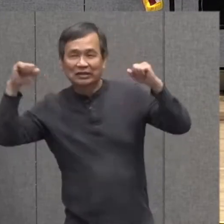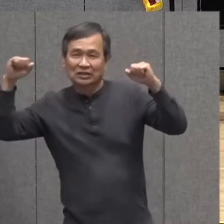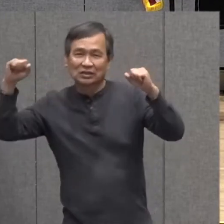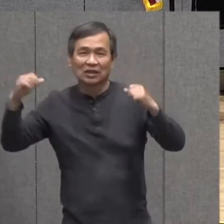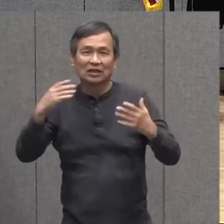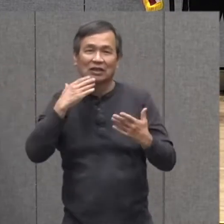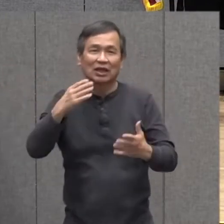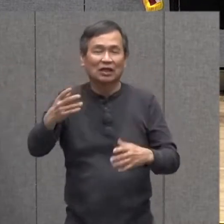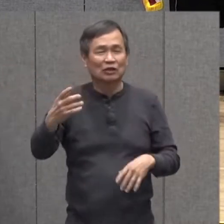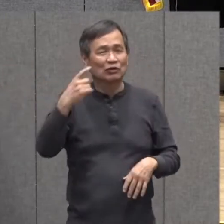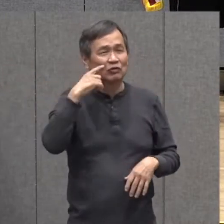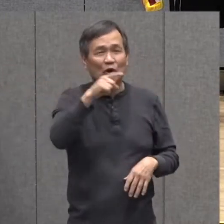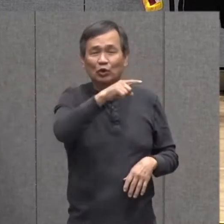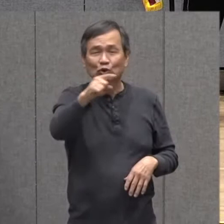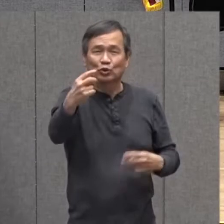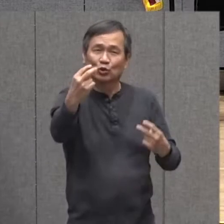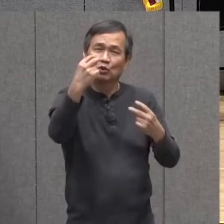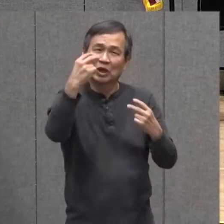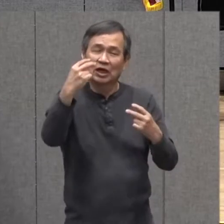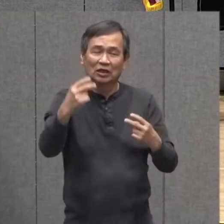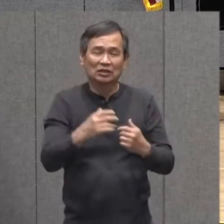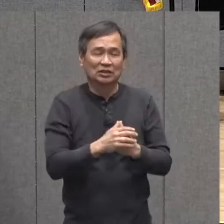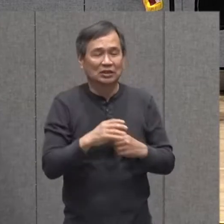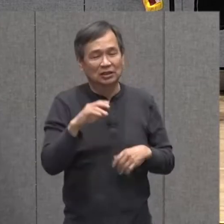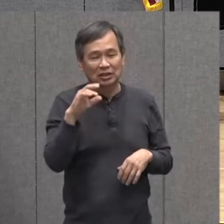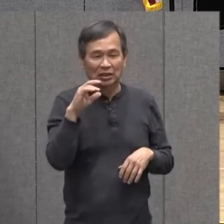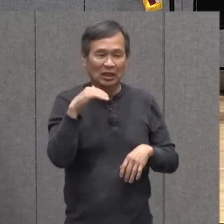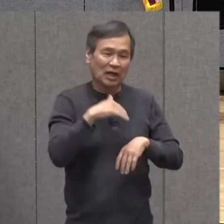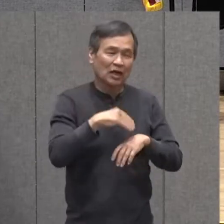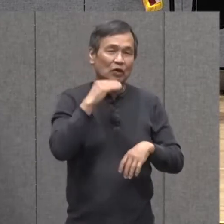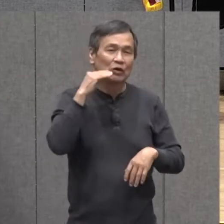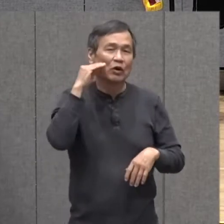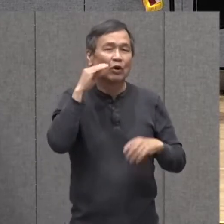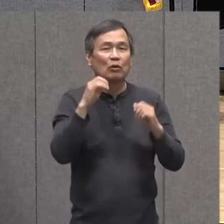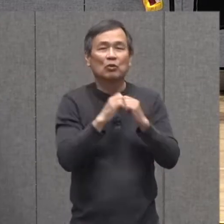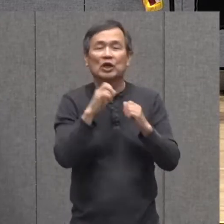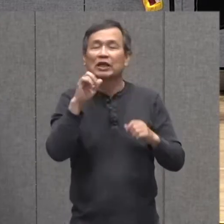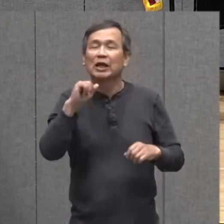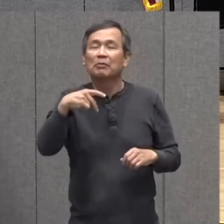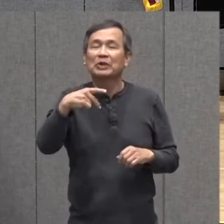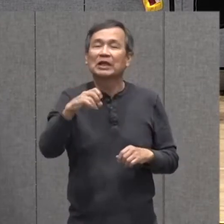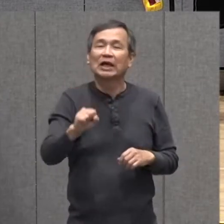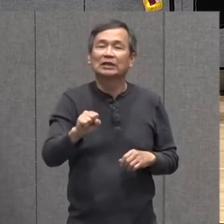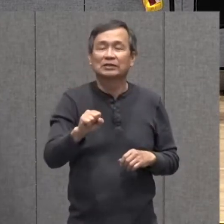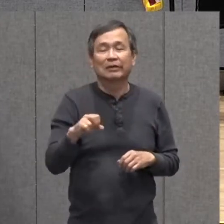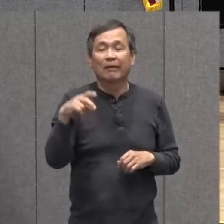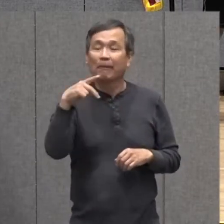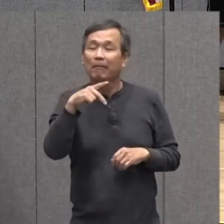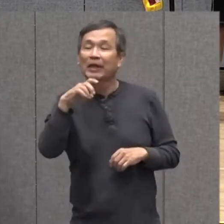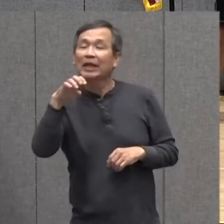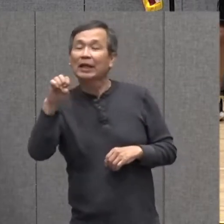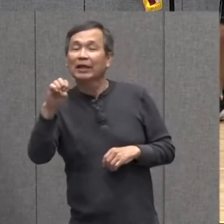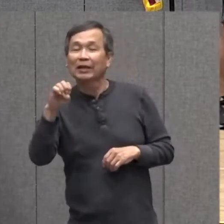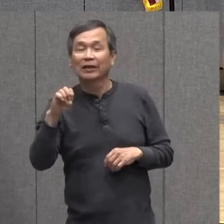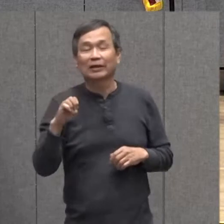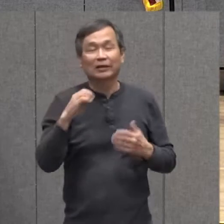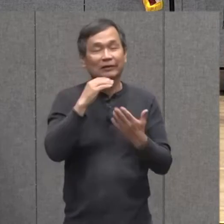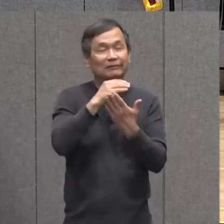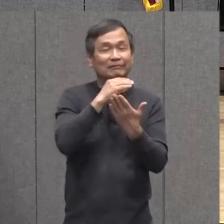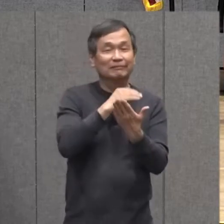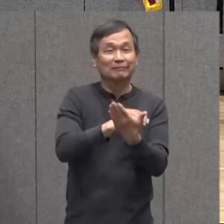with APS PE Edition. Espero que se divirtieron hoy. Yo, en mi opinión, cada vez que